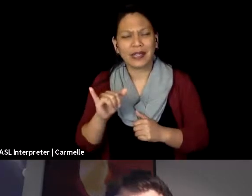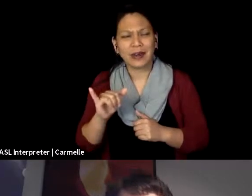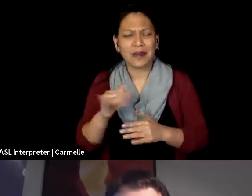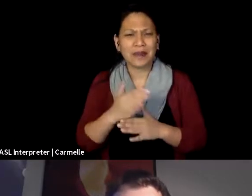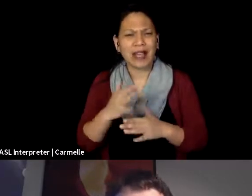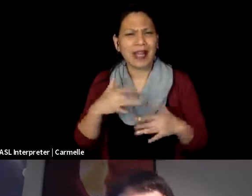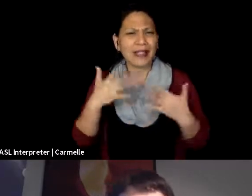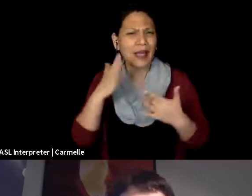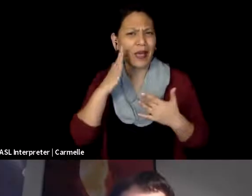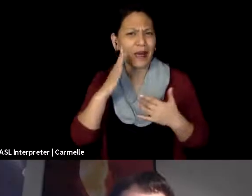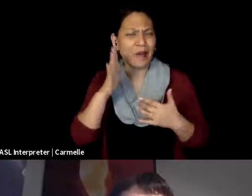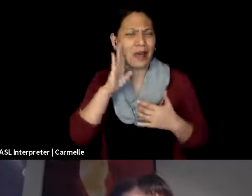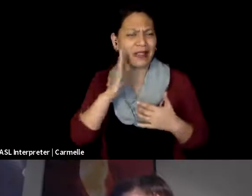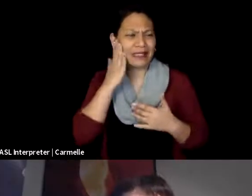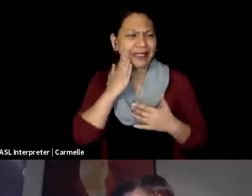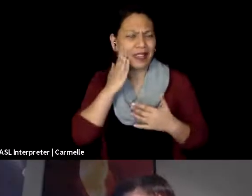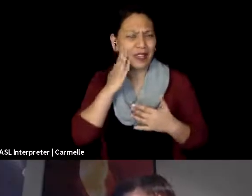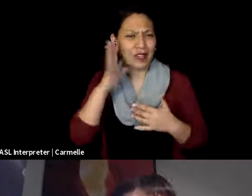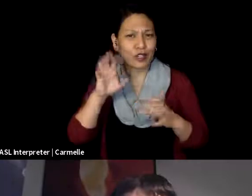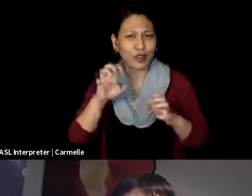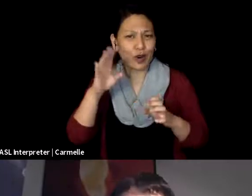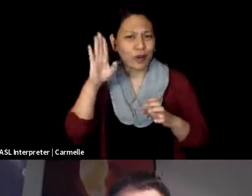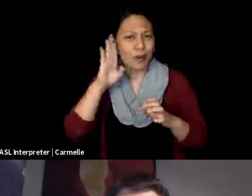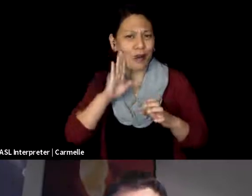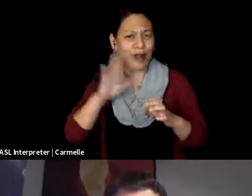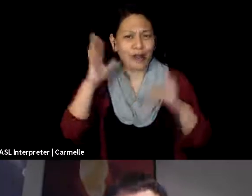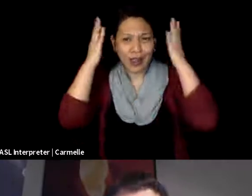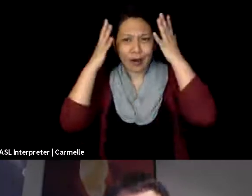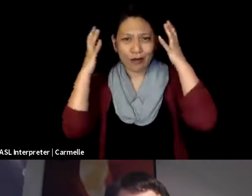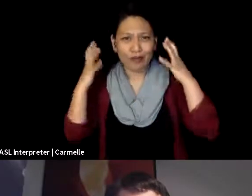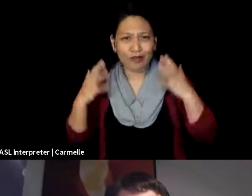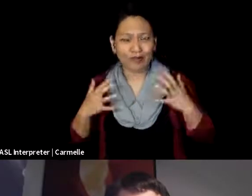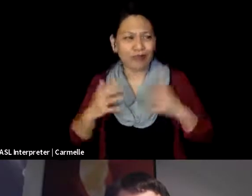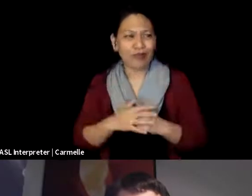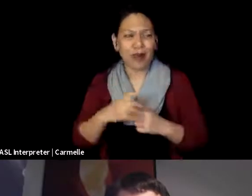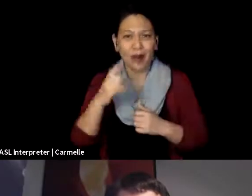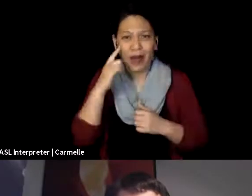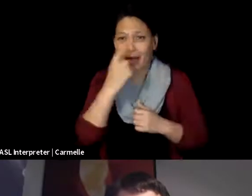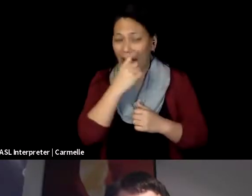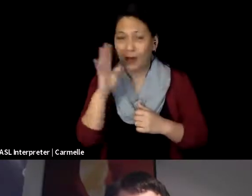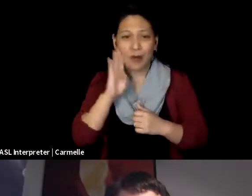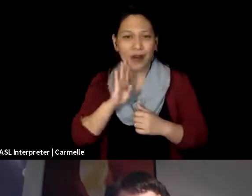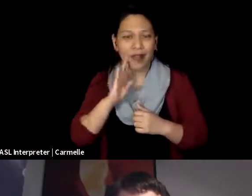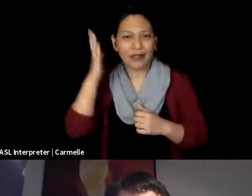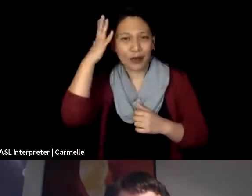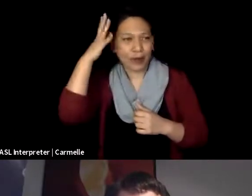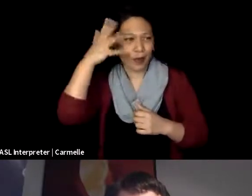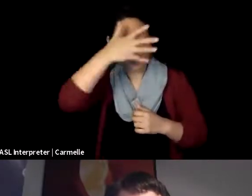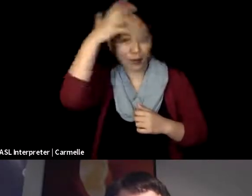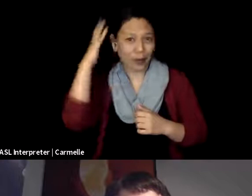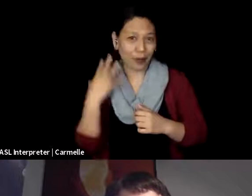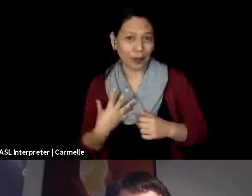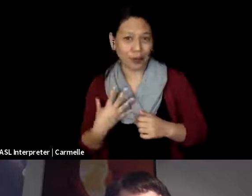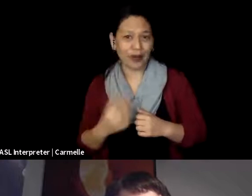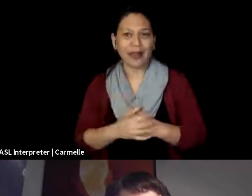skin, dark brown, wavyish long hair, and brown eyes. My hair is down and swept to one side. I am wearing